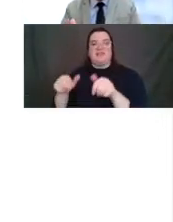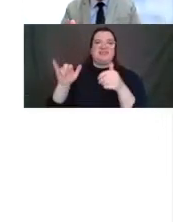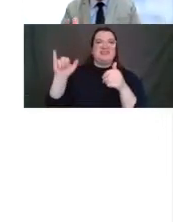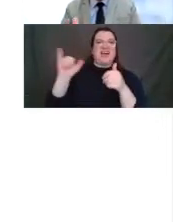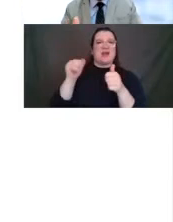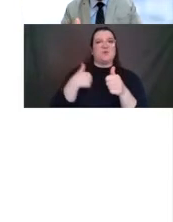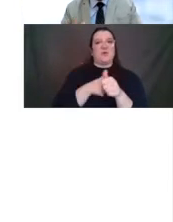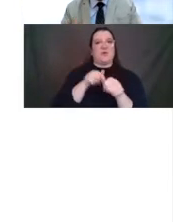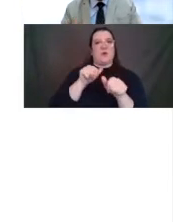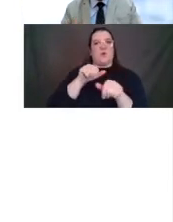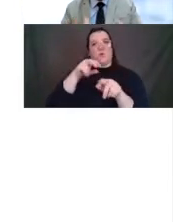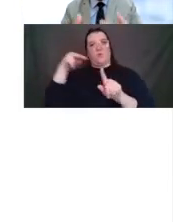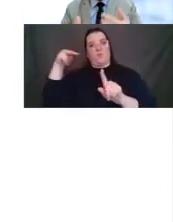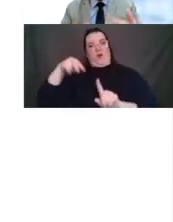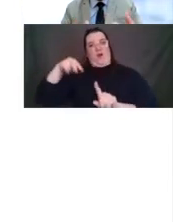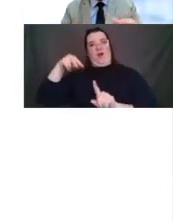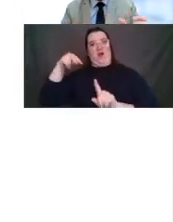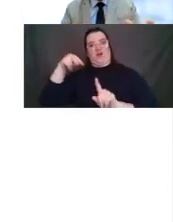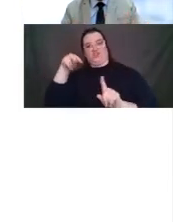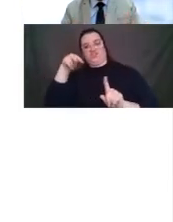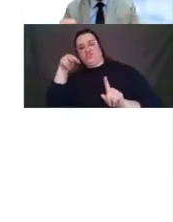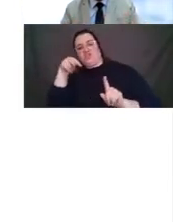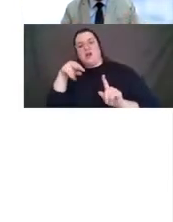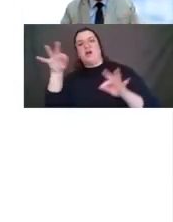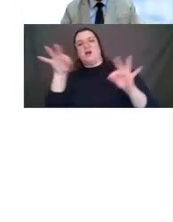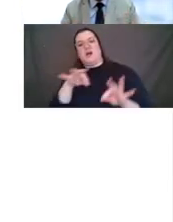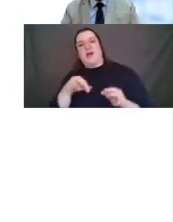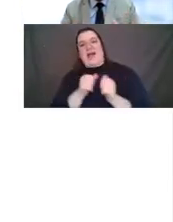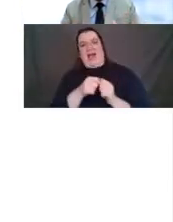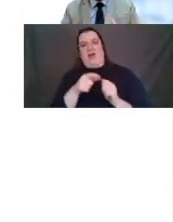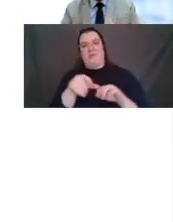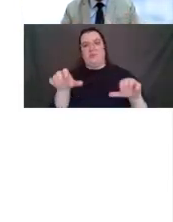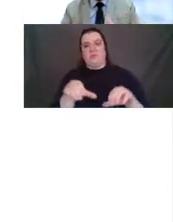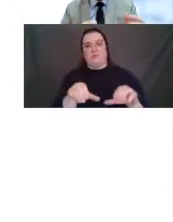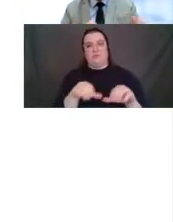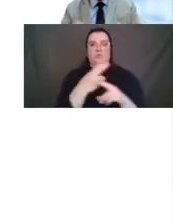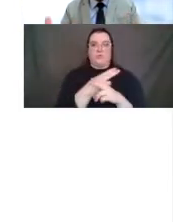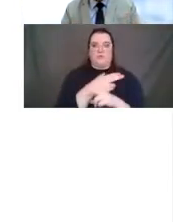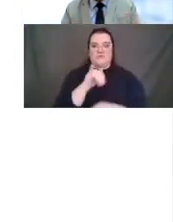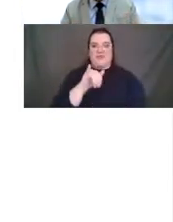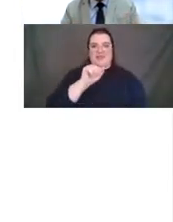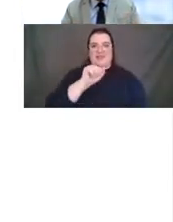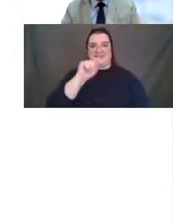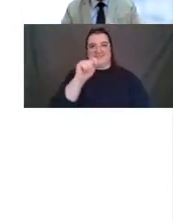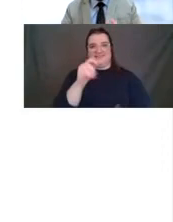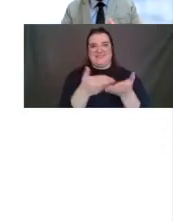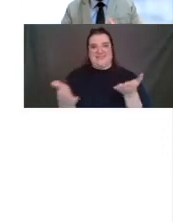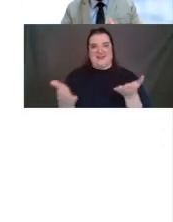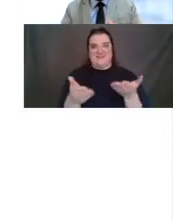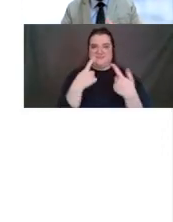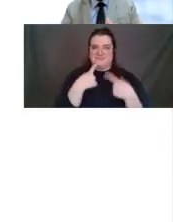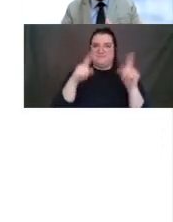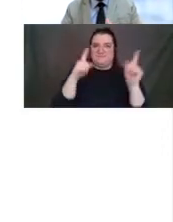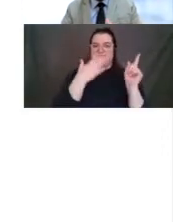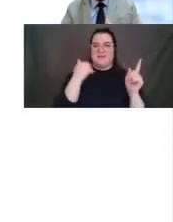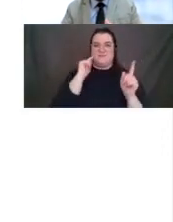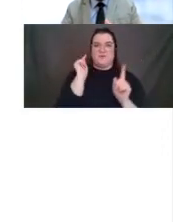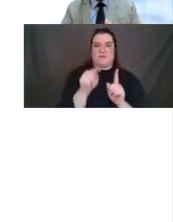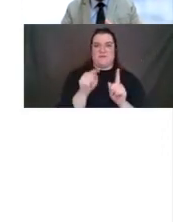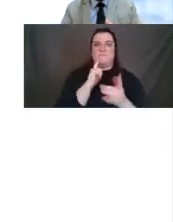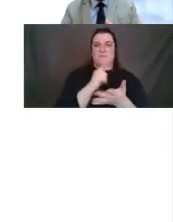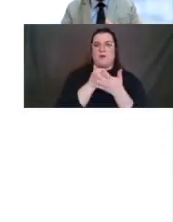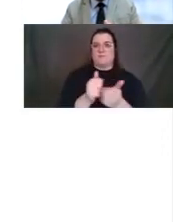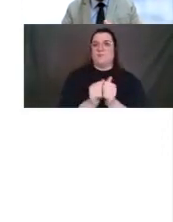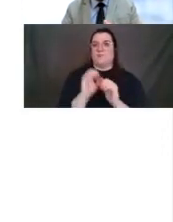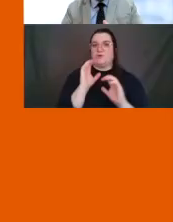angle to kind of give them guidance, kind of what they're doing and how to make sure that that AT device is working the best for them in terms of helping with communication. Next